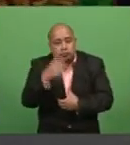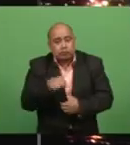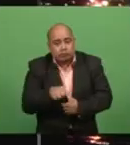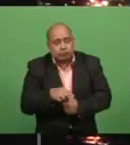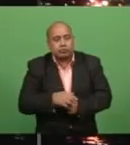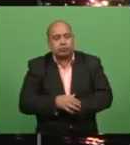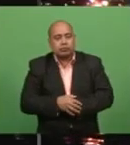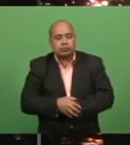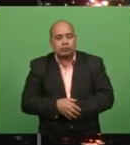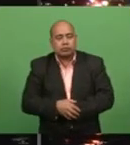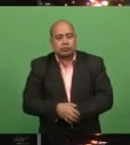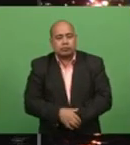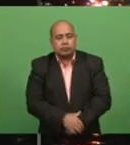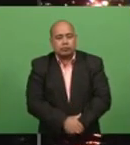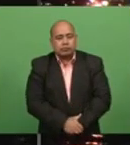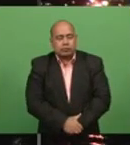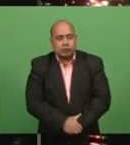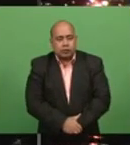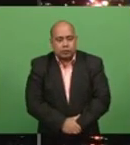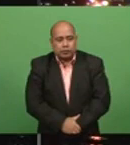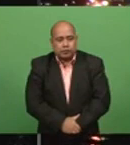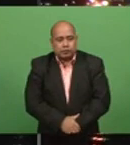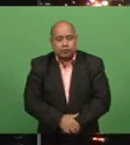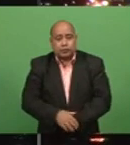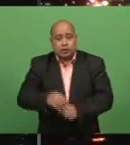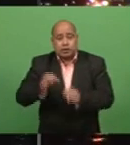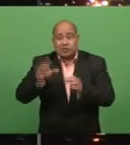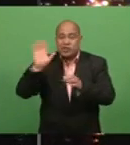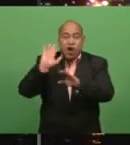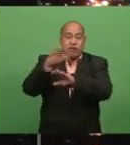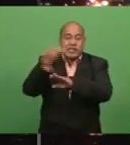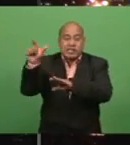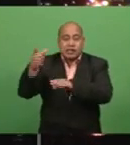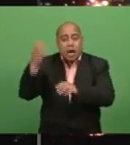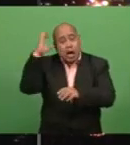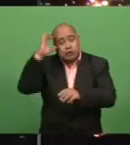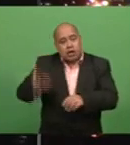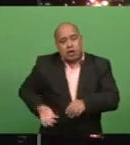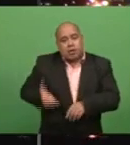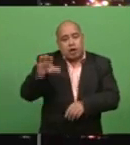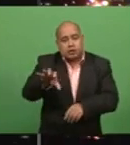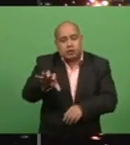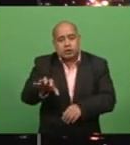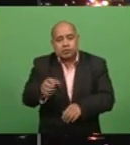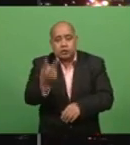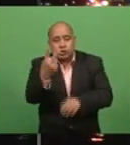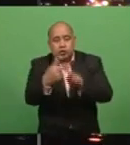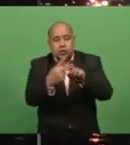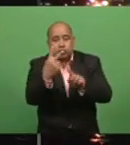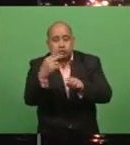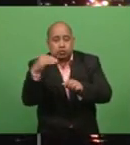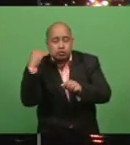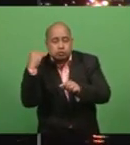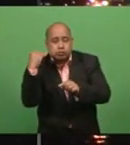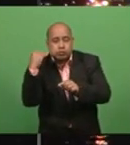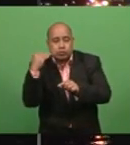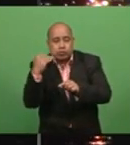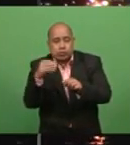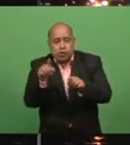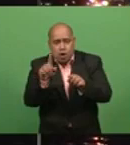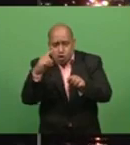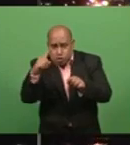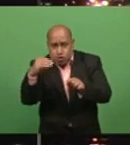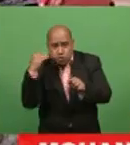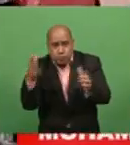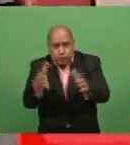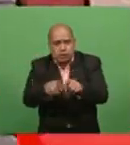News. The Bangladeshi national accused of murdering his 2 roommates has been remanded in custody by the Bar Magistrates